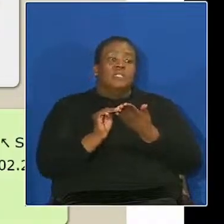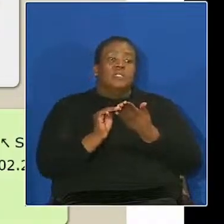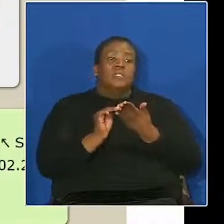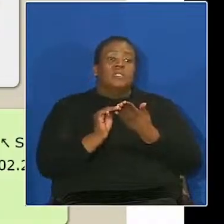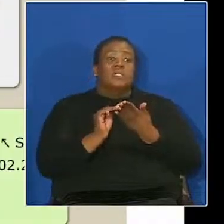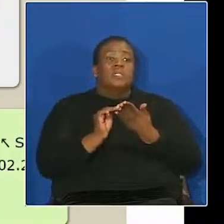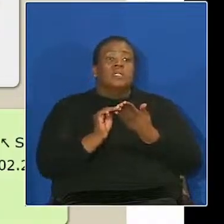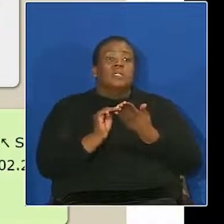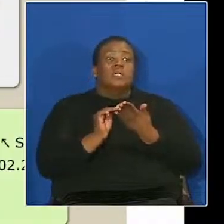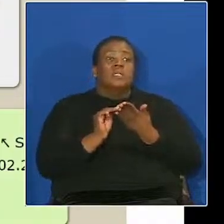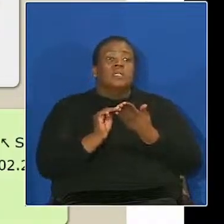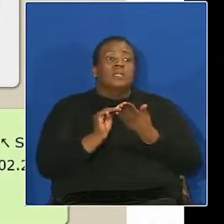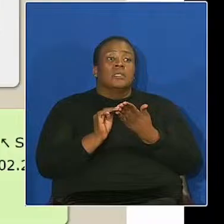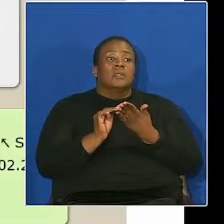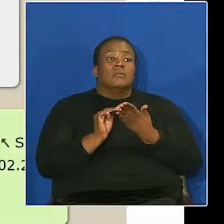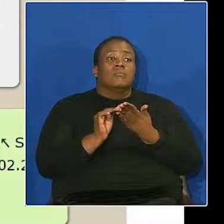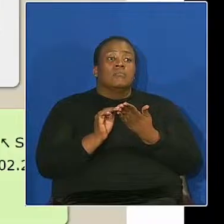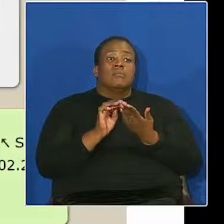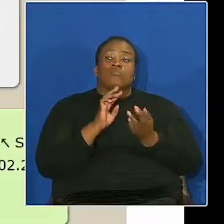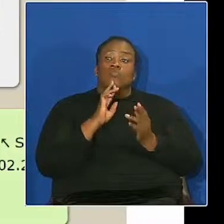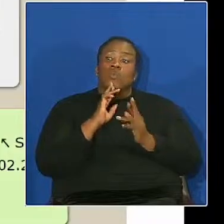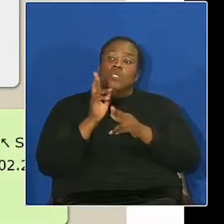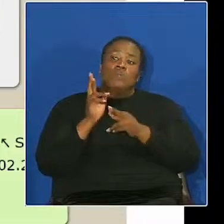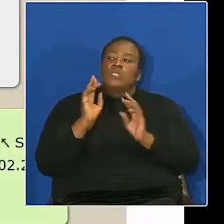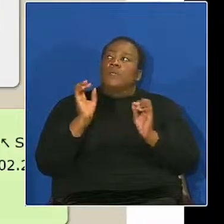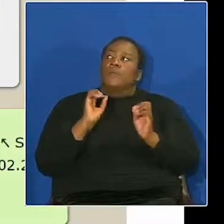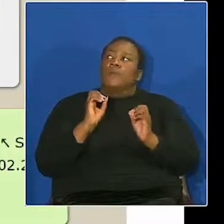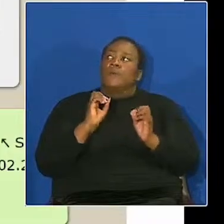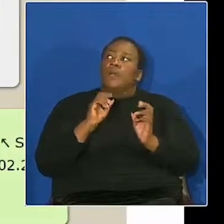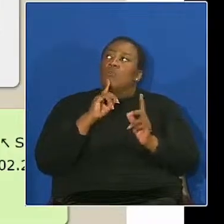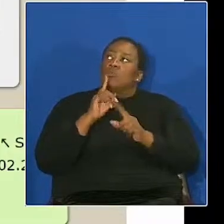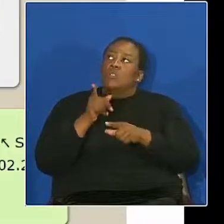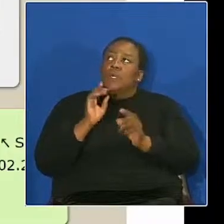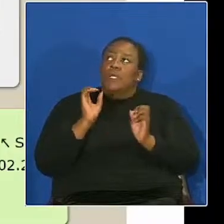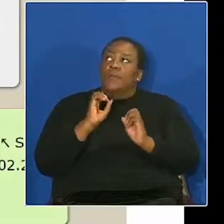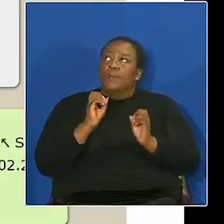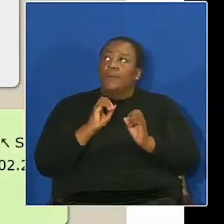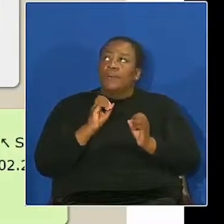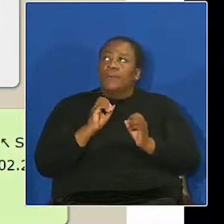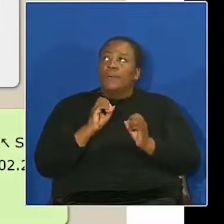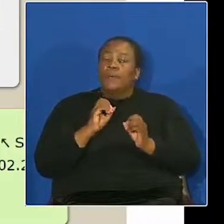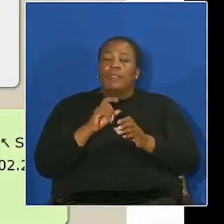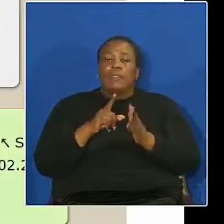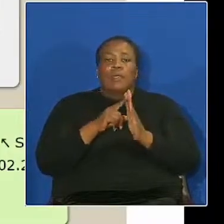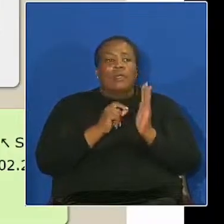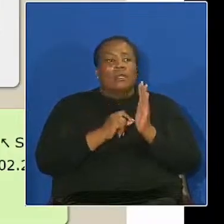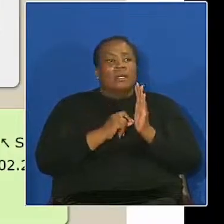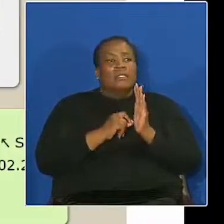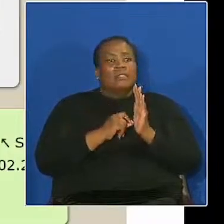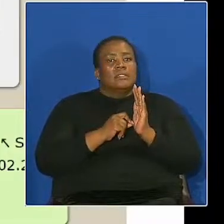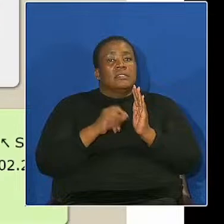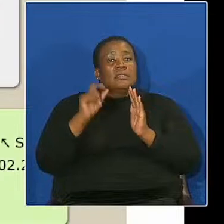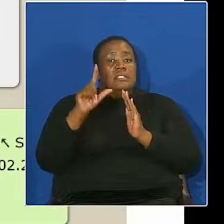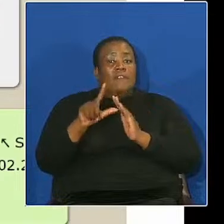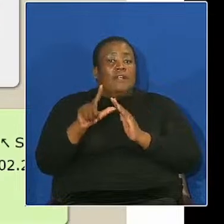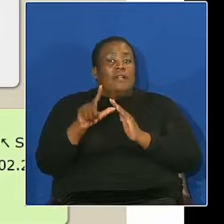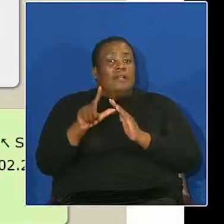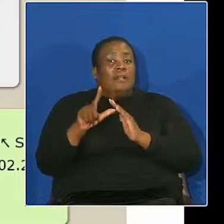any response. And then on the 7th, Matlala is